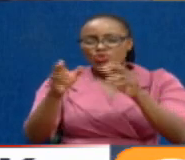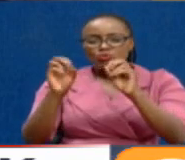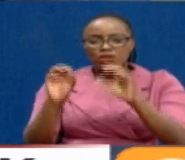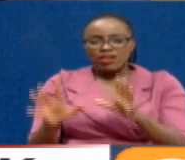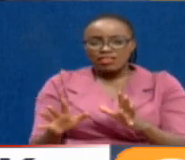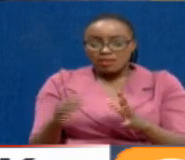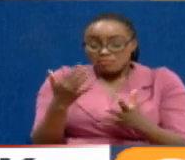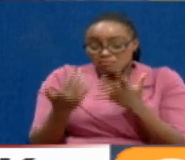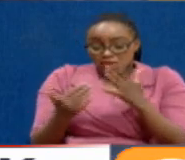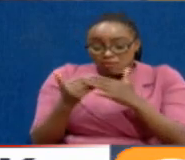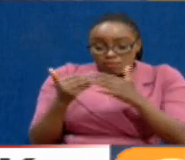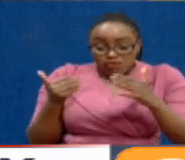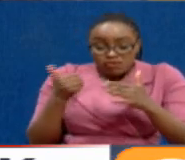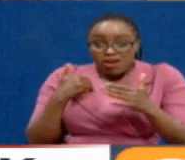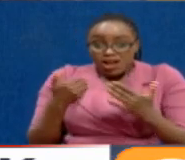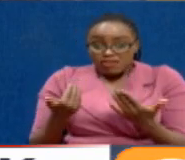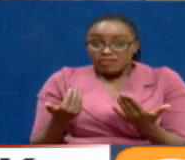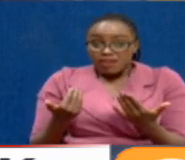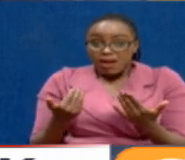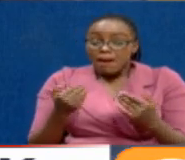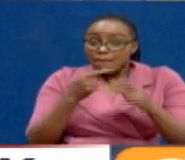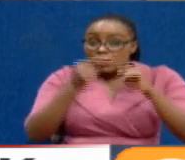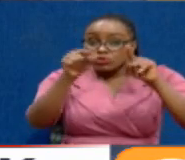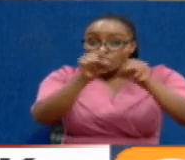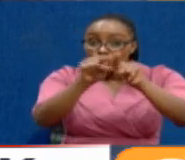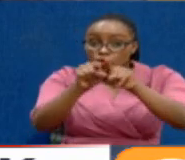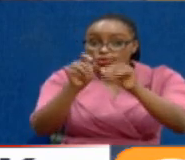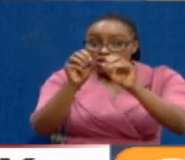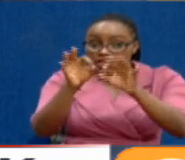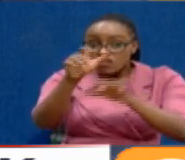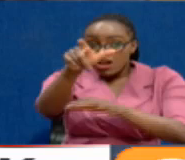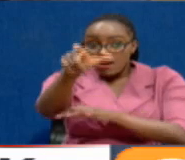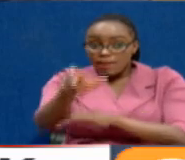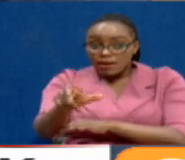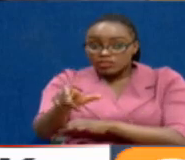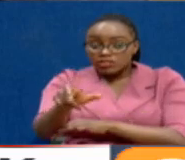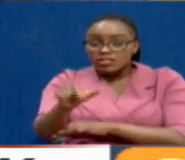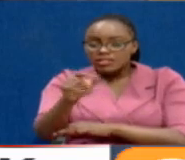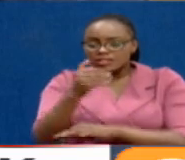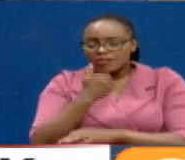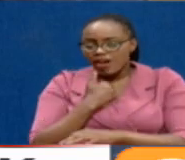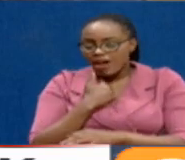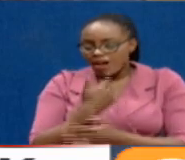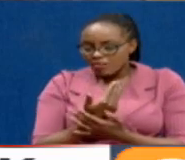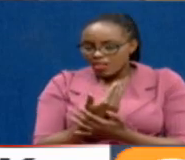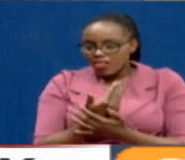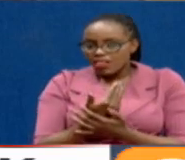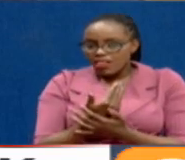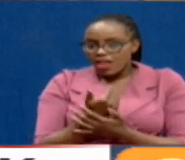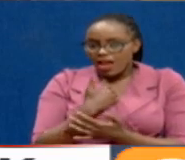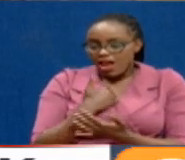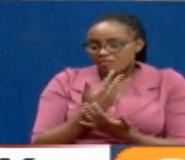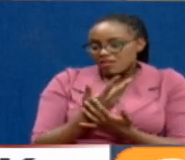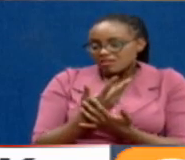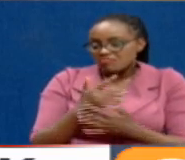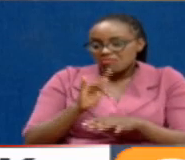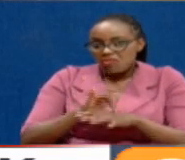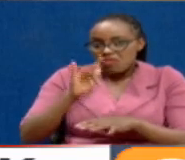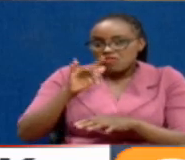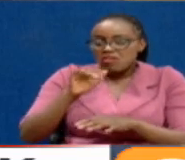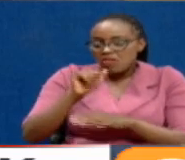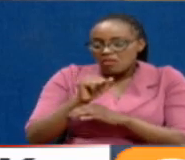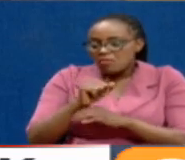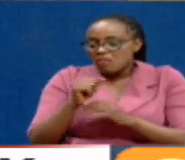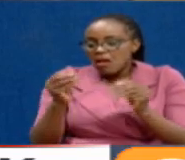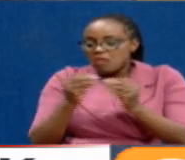somebody has had an attack. Additionally, if somebody has been exposed and they have asthma, they could also get infected